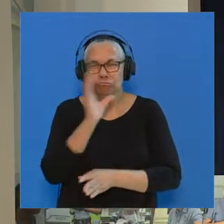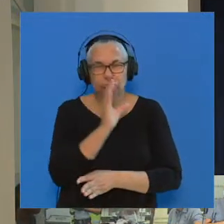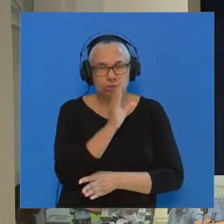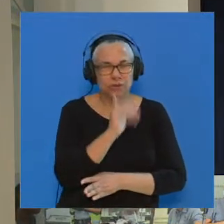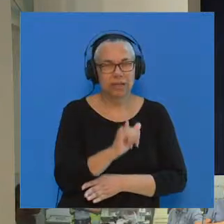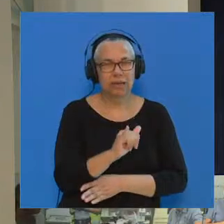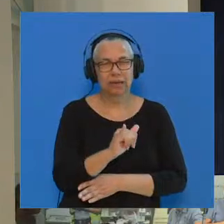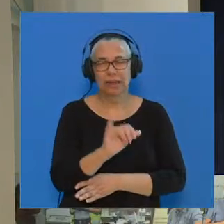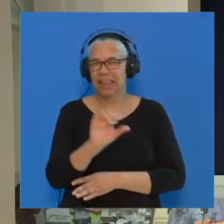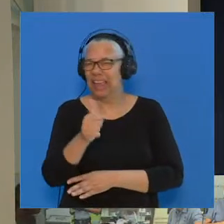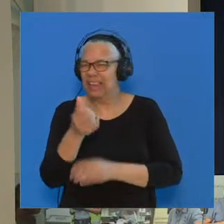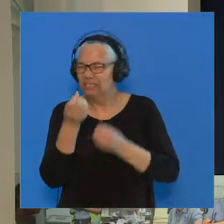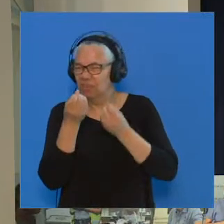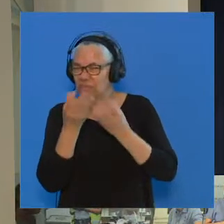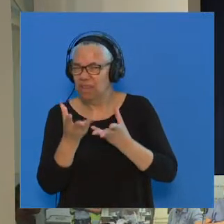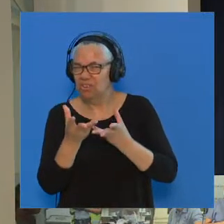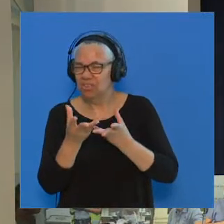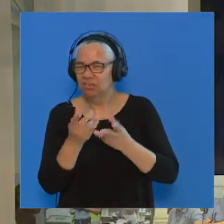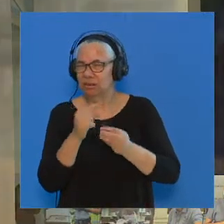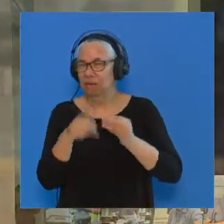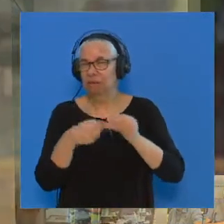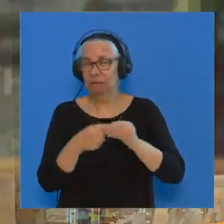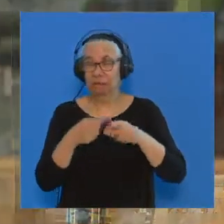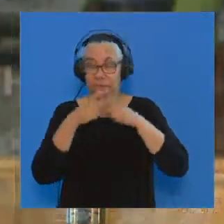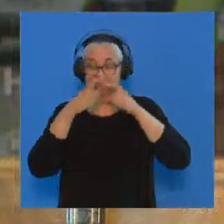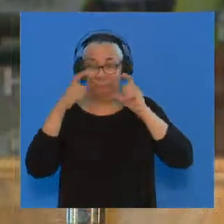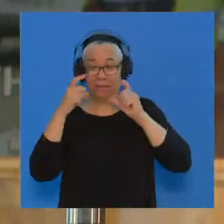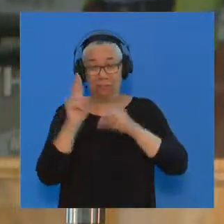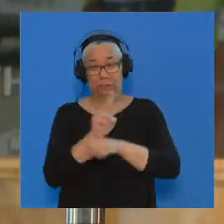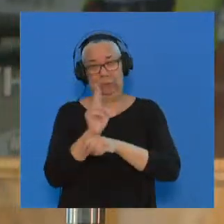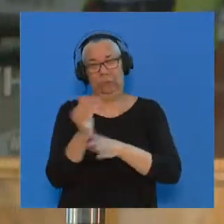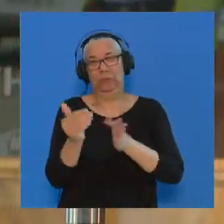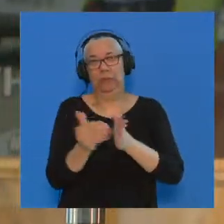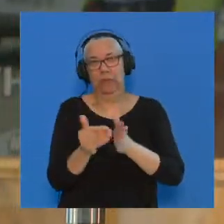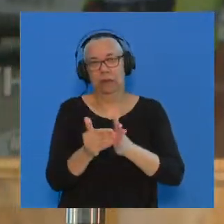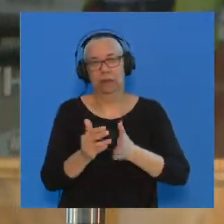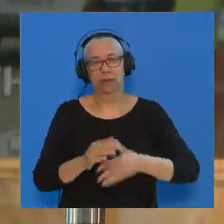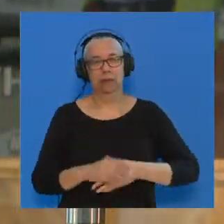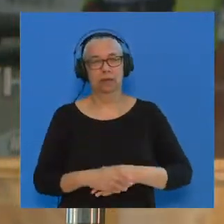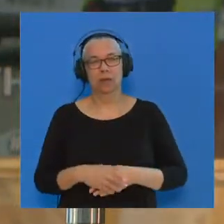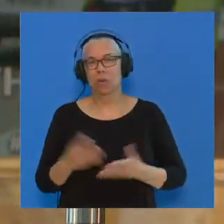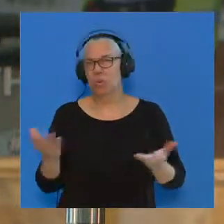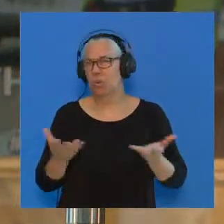that you might have about reusable masks? What's the status on that?